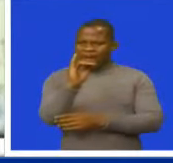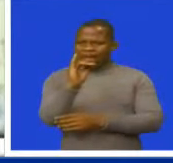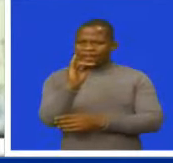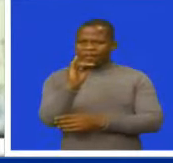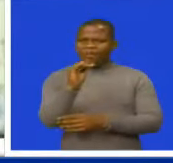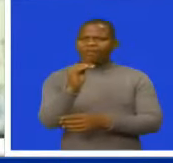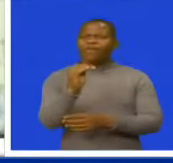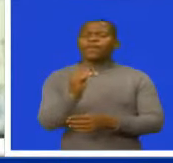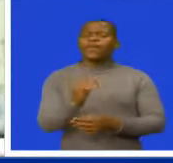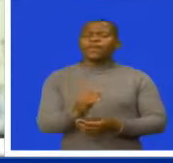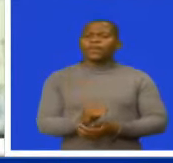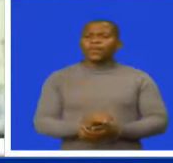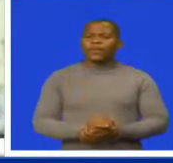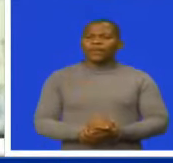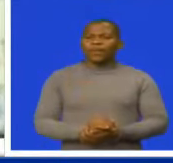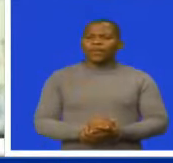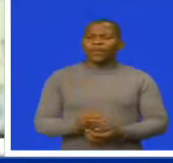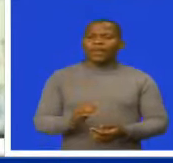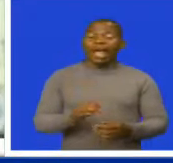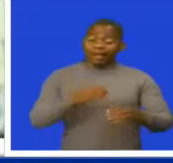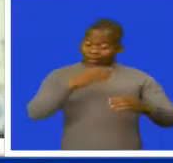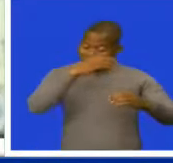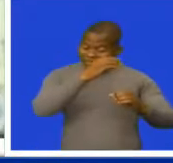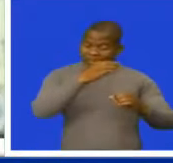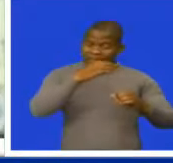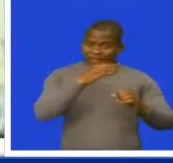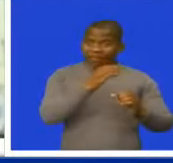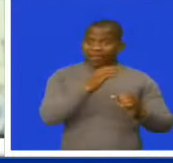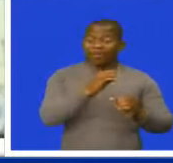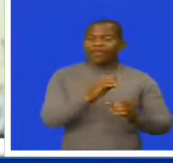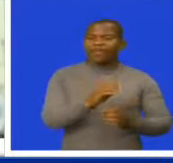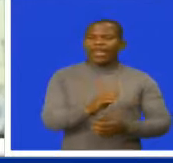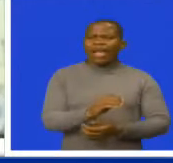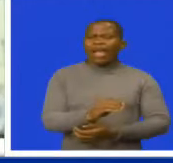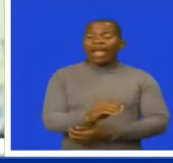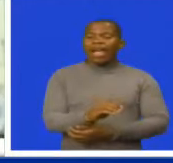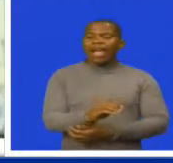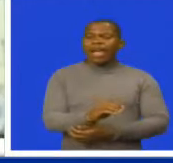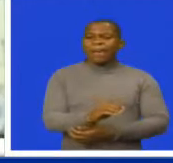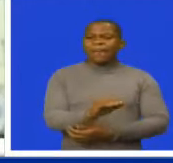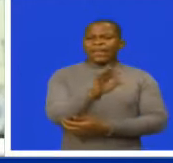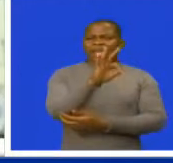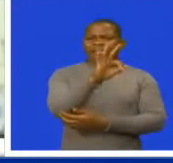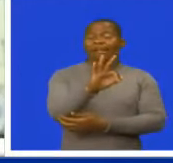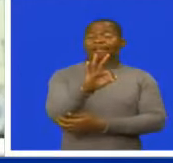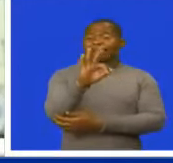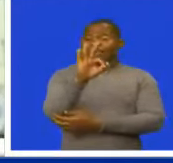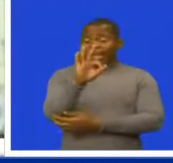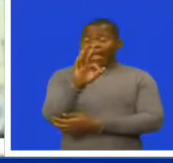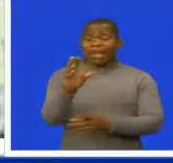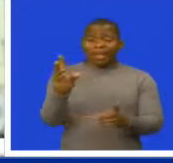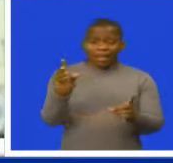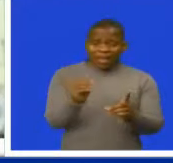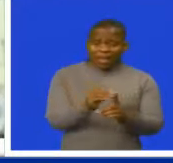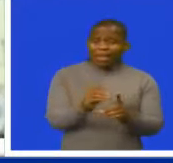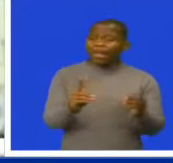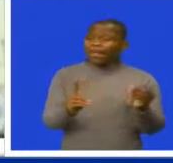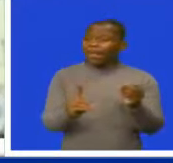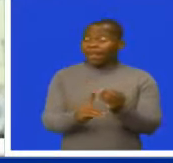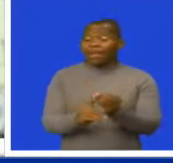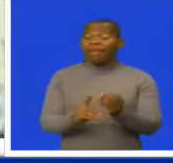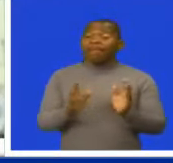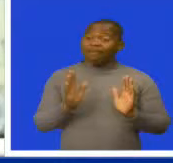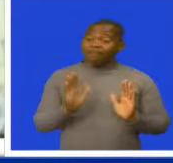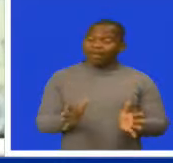ke labangamashumi lamathathu nabathathu batholakele ukuthi banawo lo mkhuhlane. Lasekwenta ke sibalo sebantu